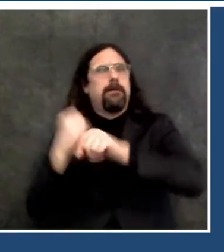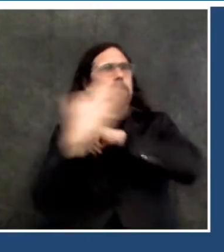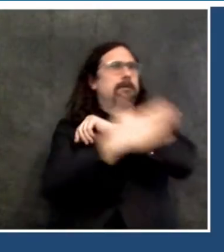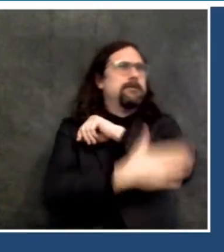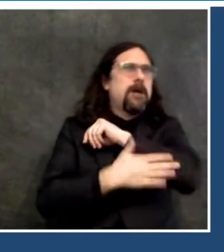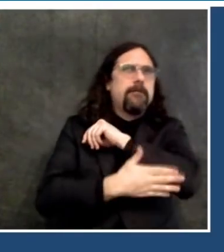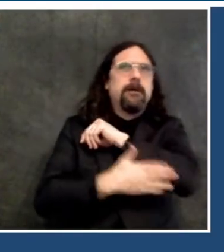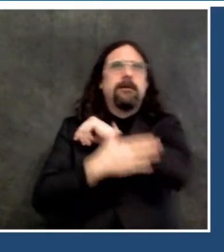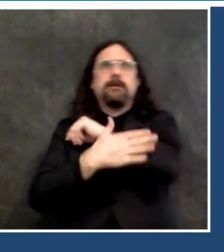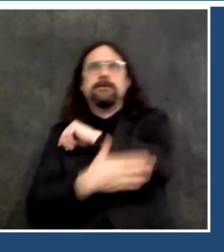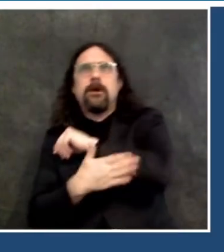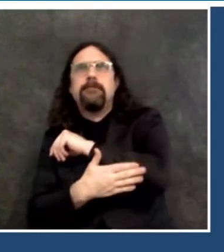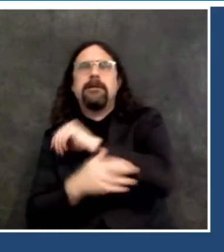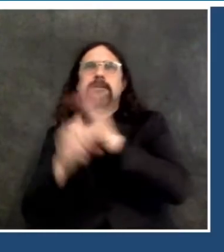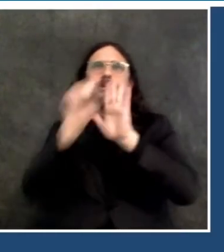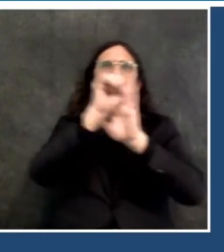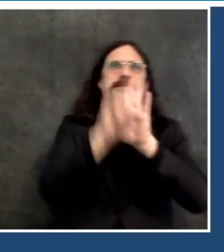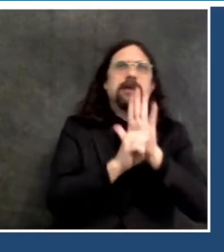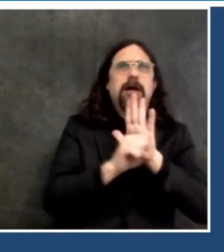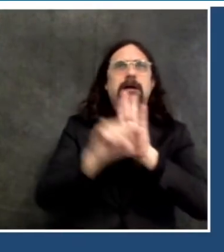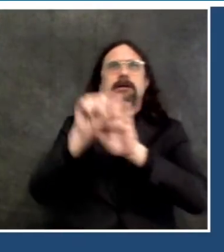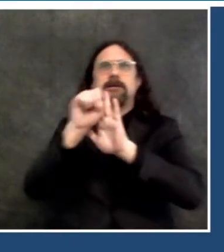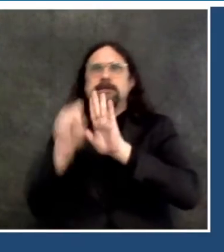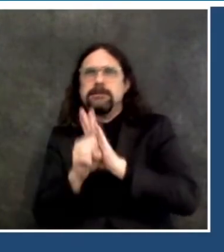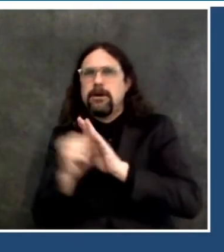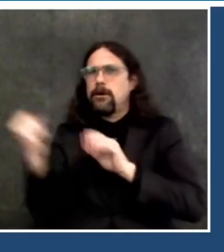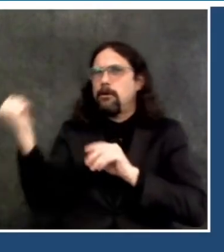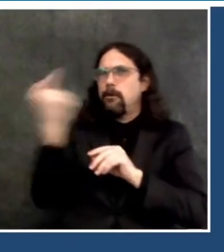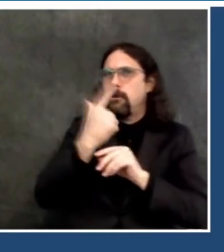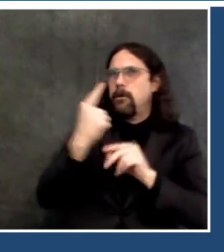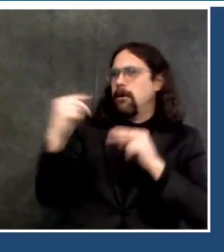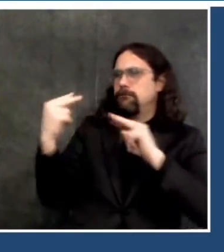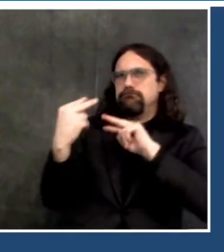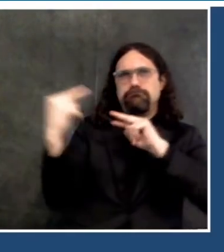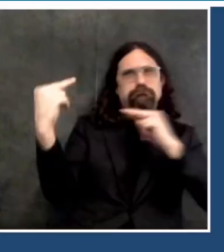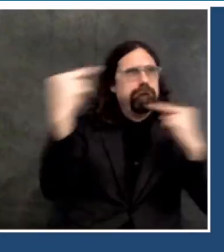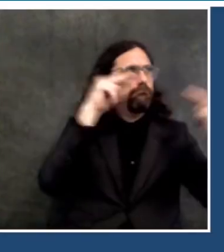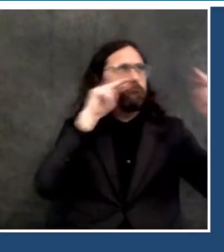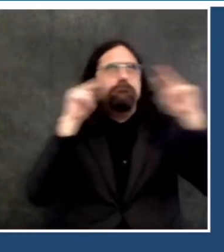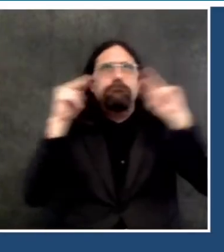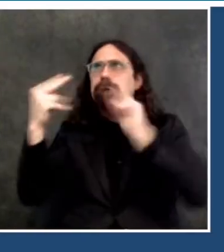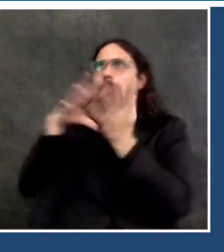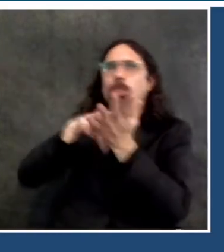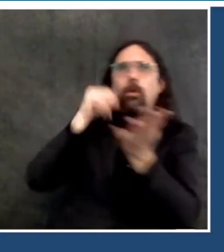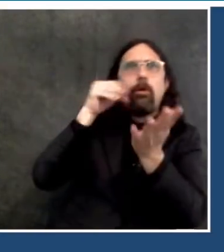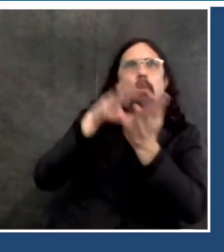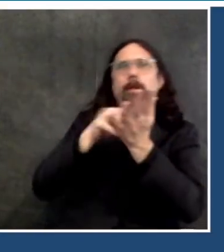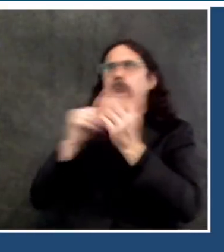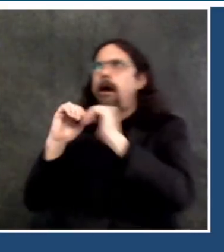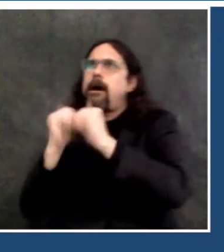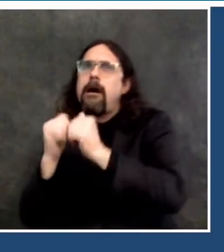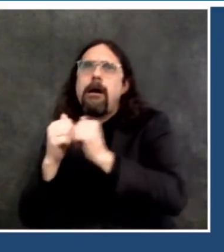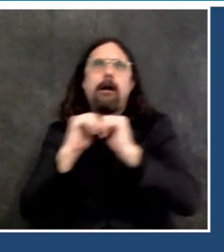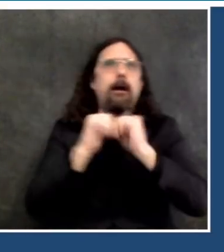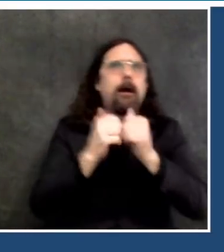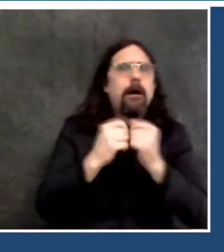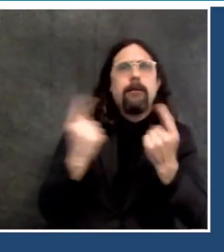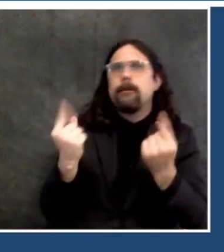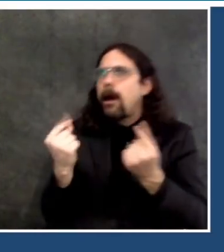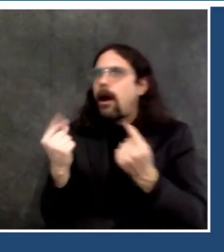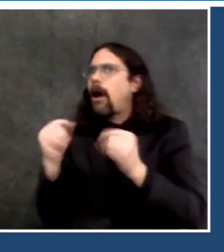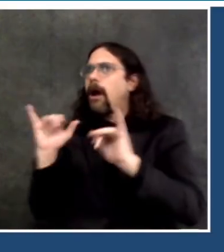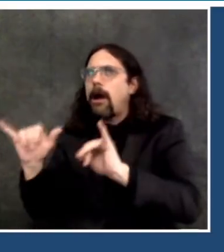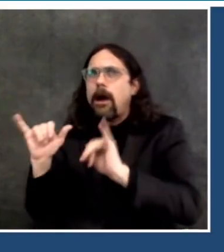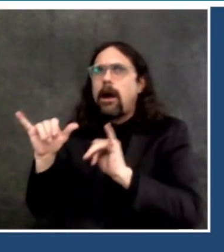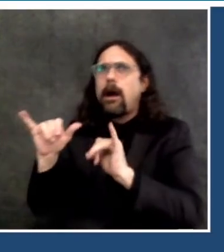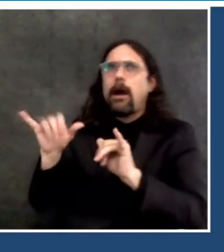know, and that's a really challenging reality. One of our heroes at this moment in our nation, someone I'm very, very proud of as a New Yorker,